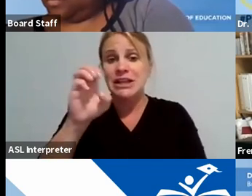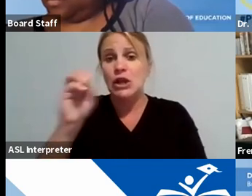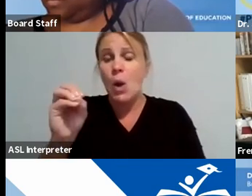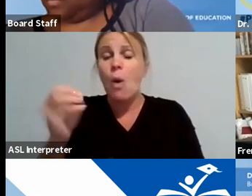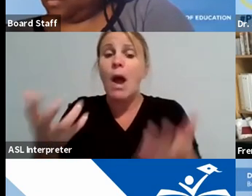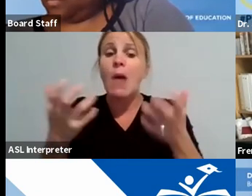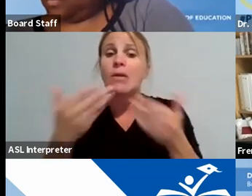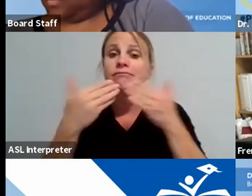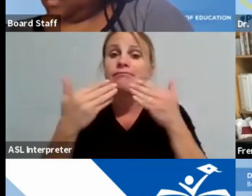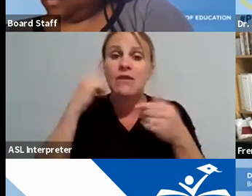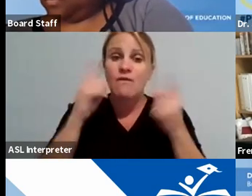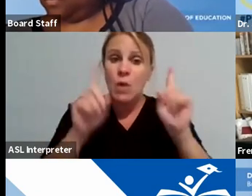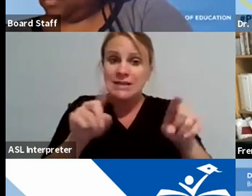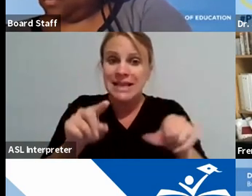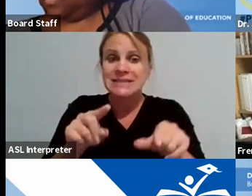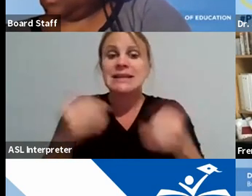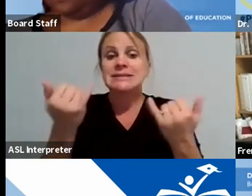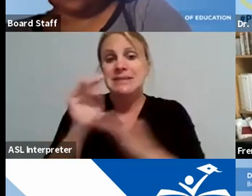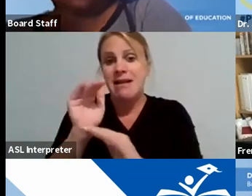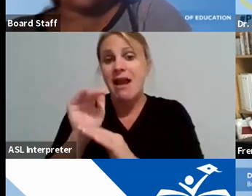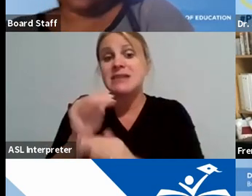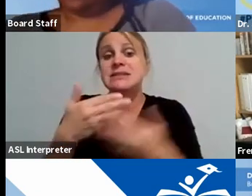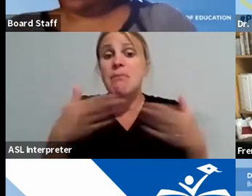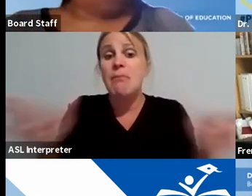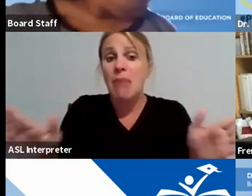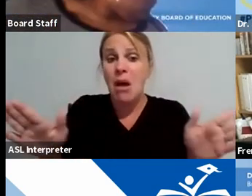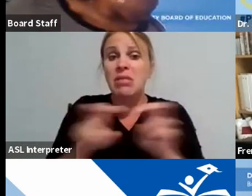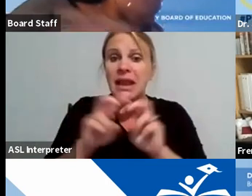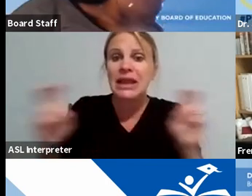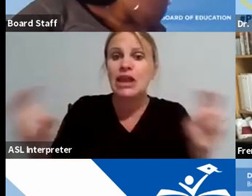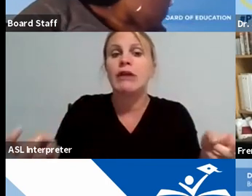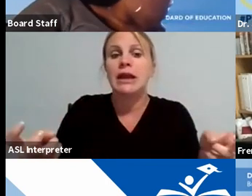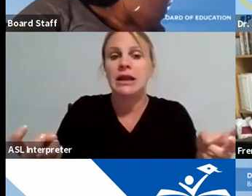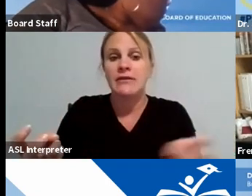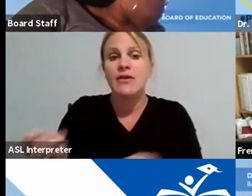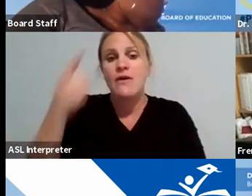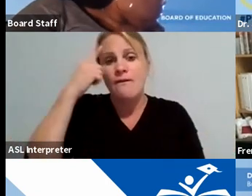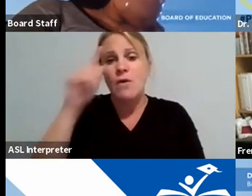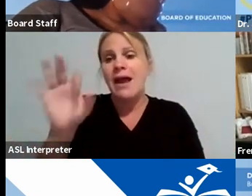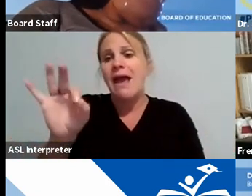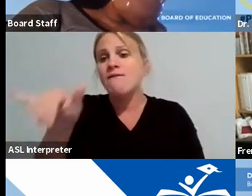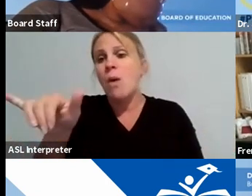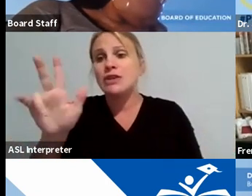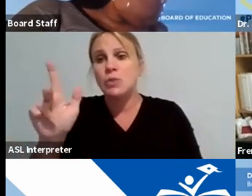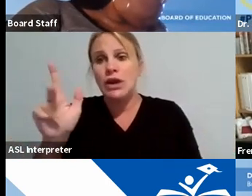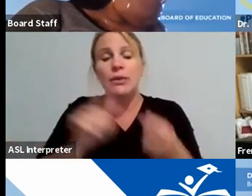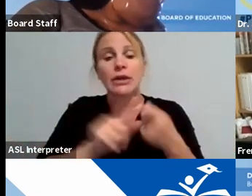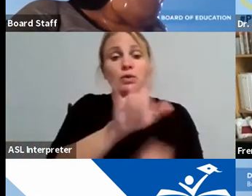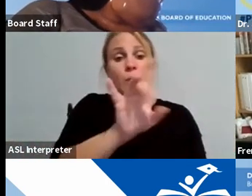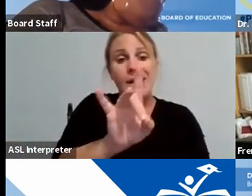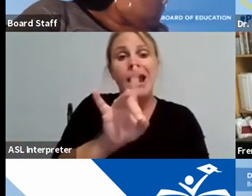attending tonight's public hearing, Board of Education public hearing on the FY23-28 Capital Improvement